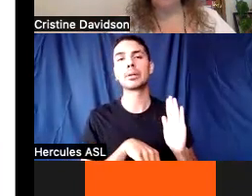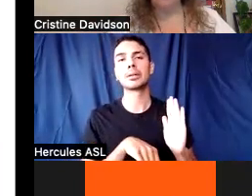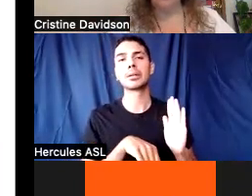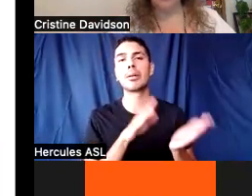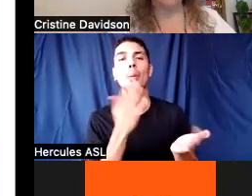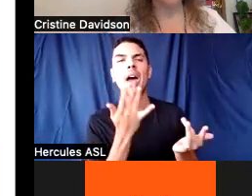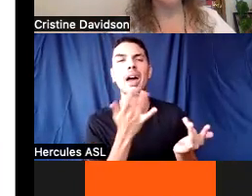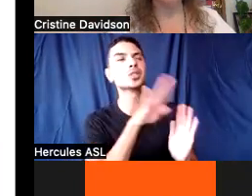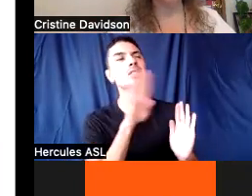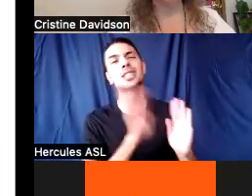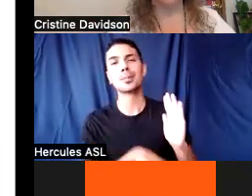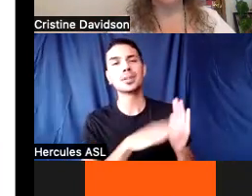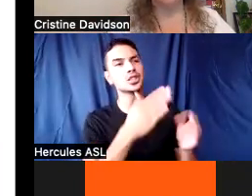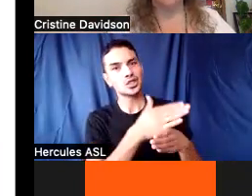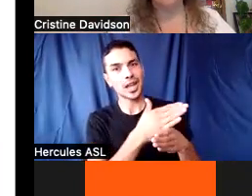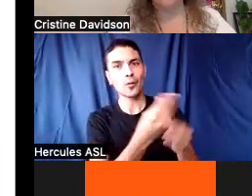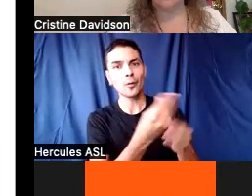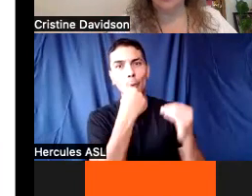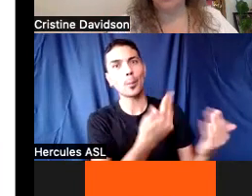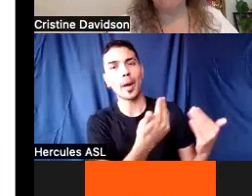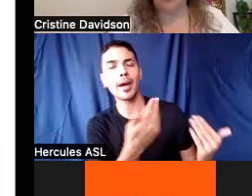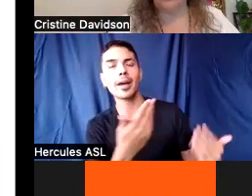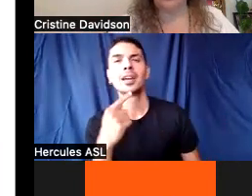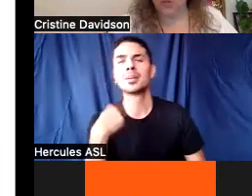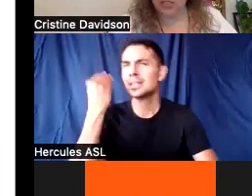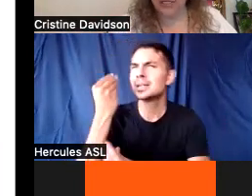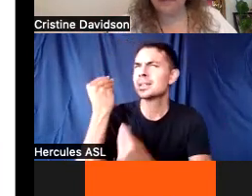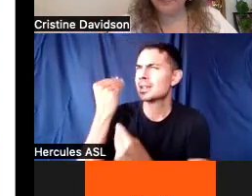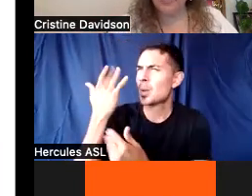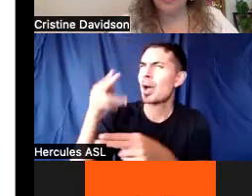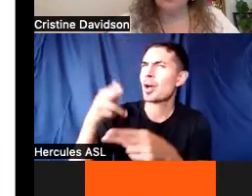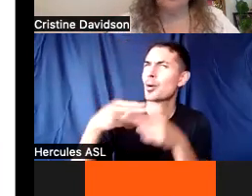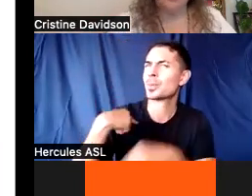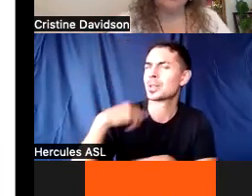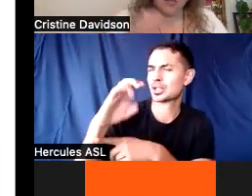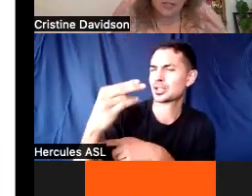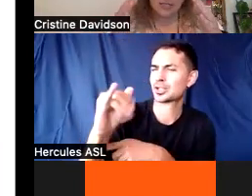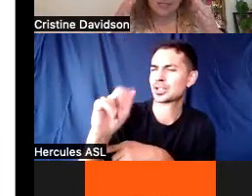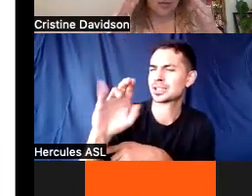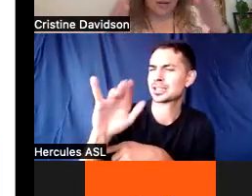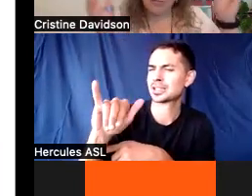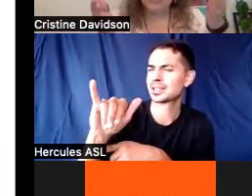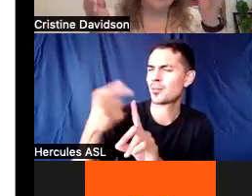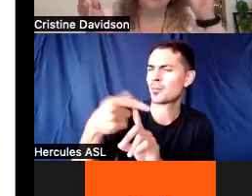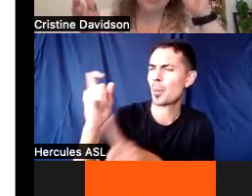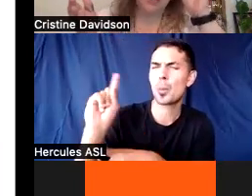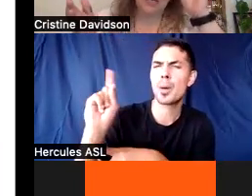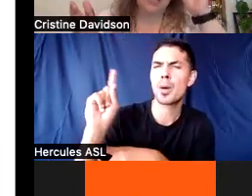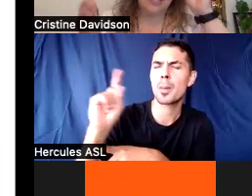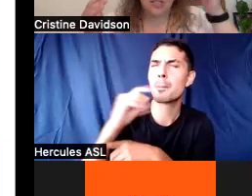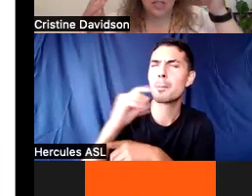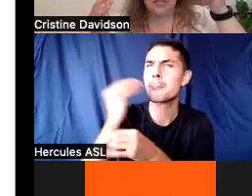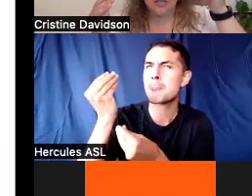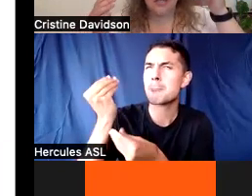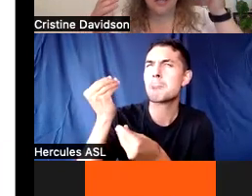pop open, and I couldn't stand it. I had to get on my phone and Google it. And so and I'm just telling you this because